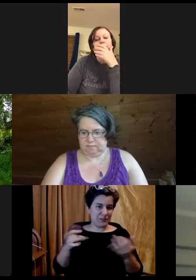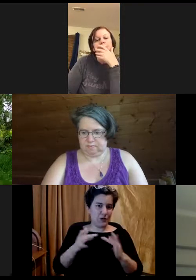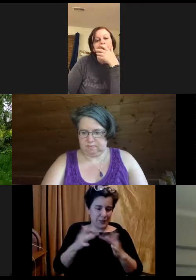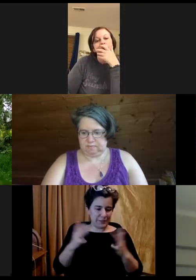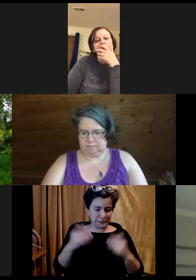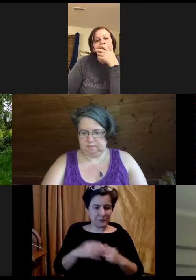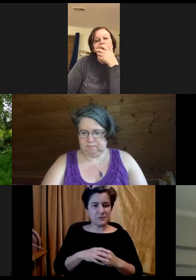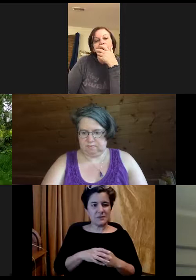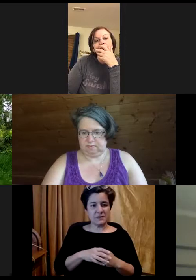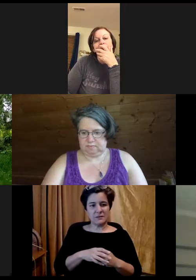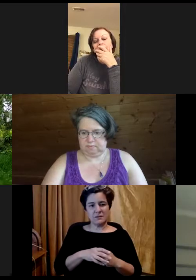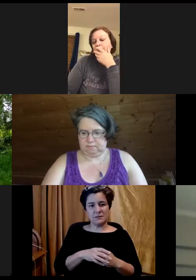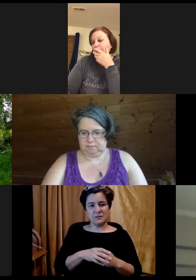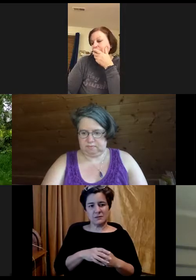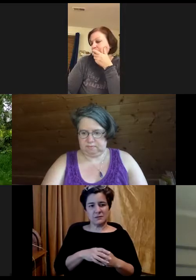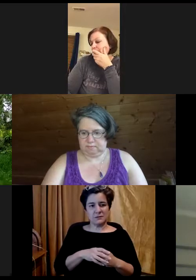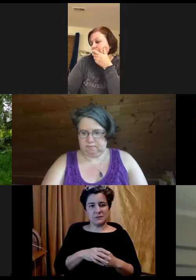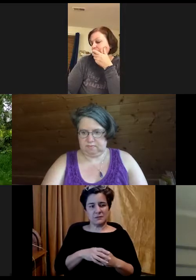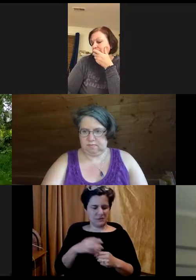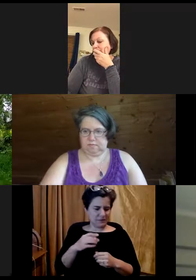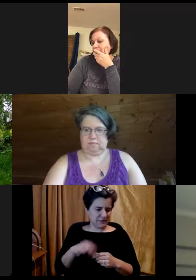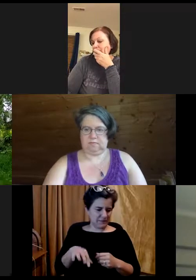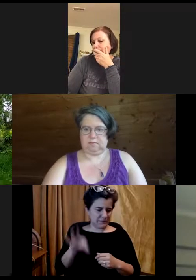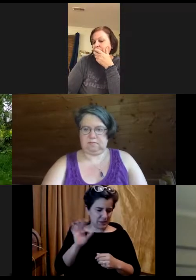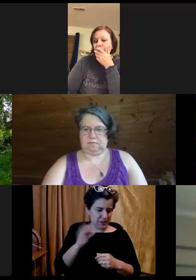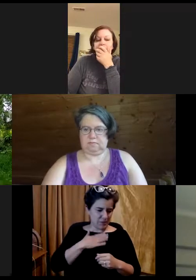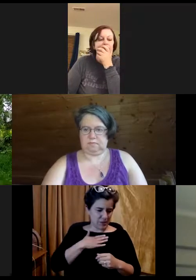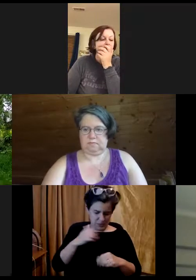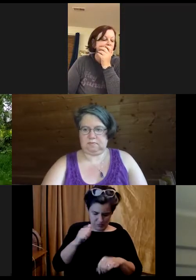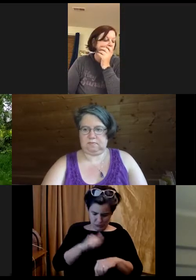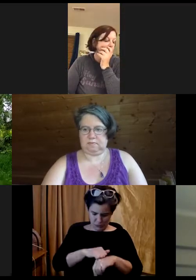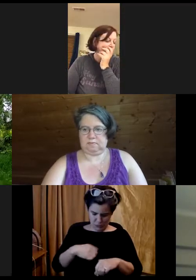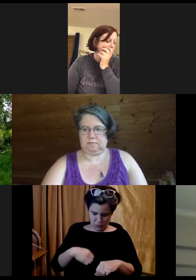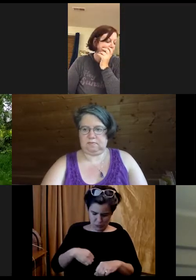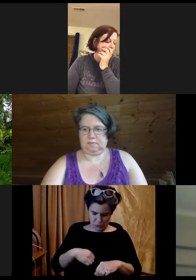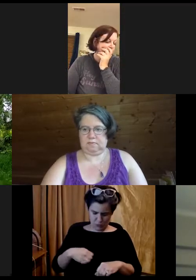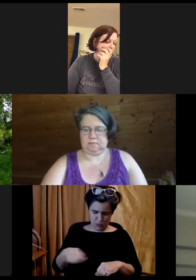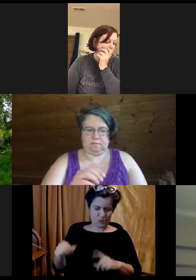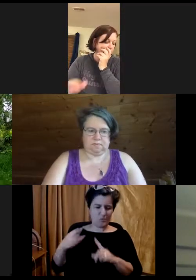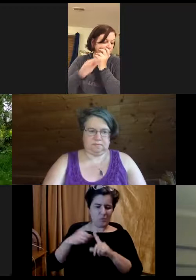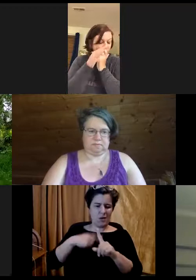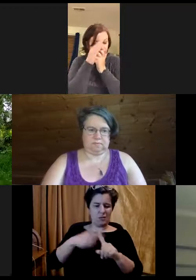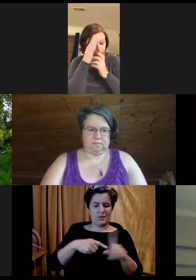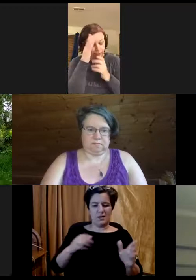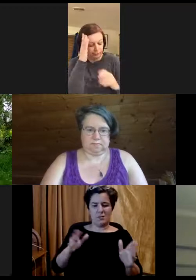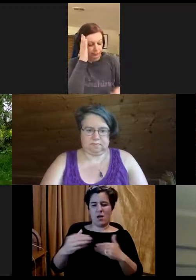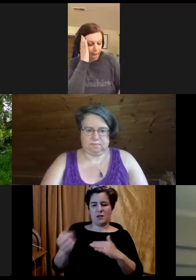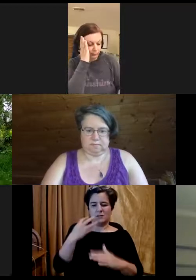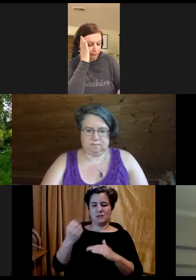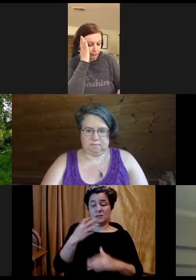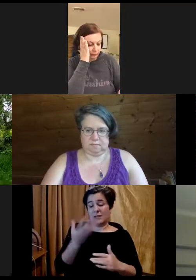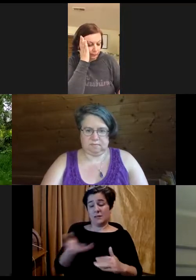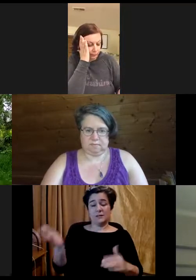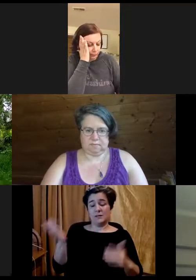maybe I got mine honestly in a one of those monthly box things, but they must have them somewhere. So if you